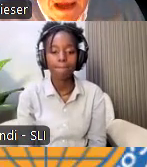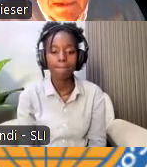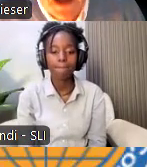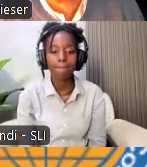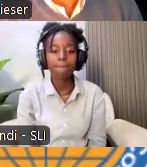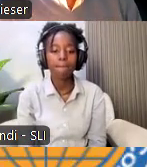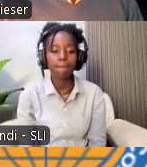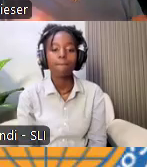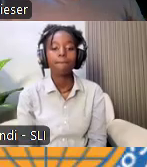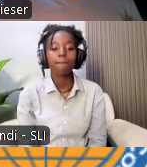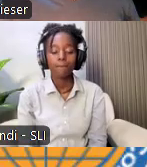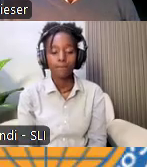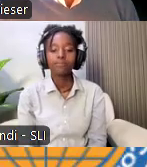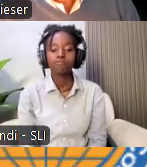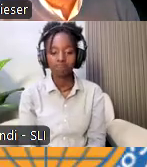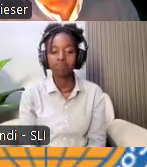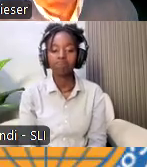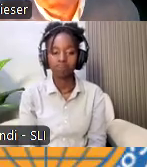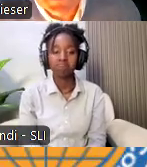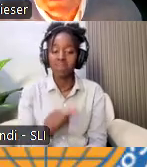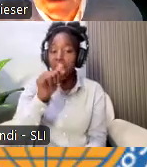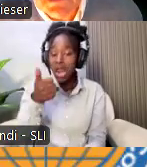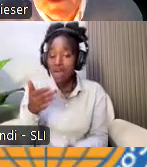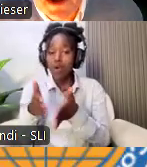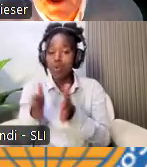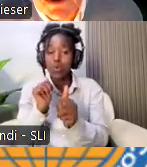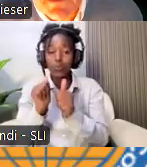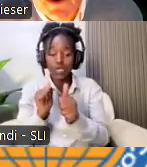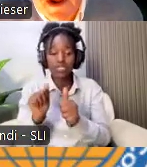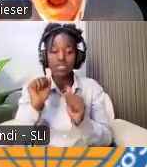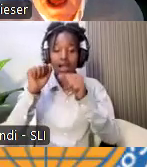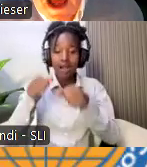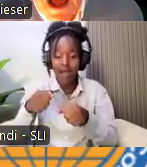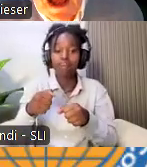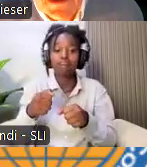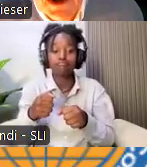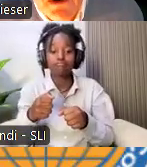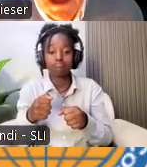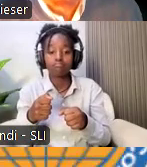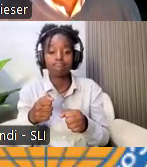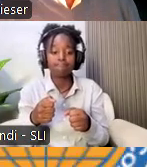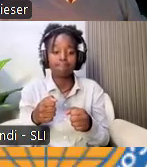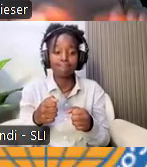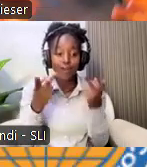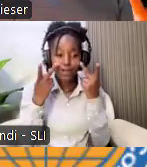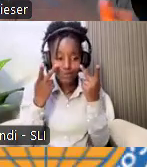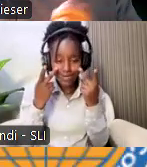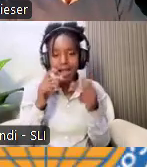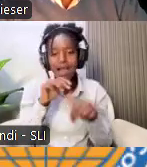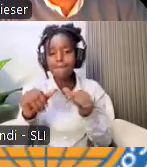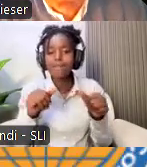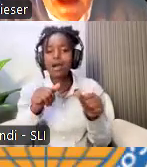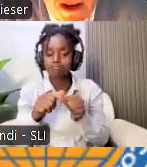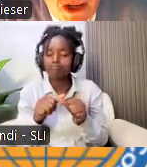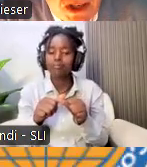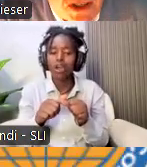Next slide. All right. Another way that we can look at this is the body beautiful. The Greeks, who, if you